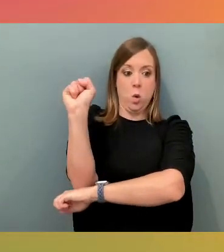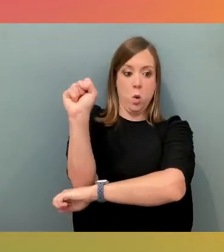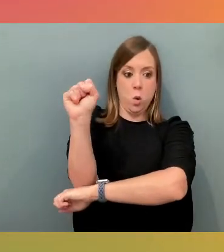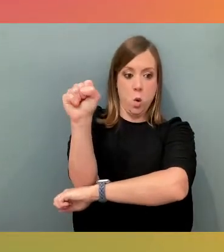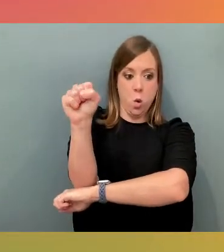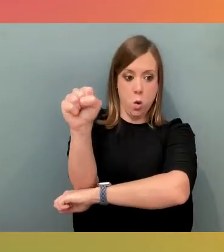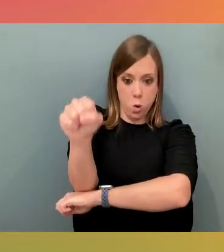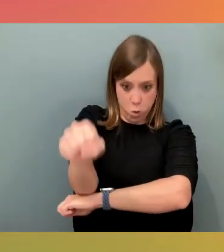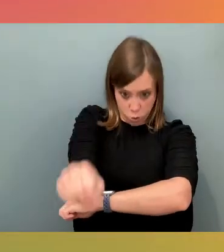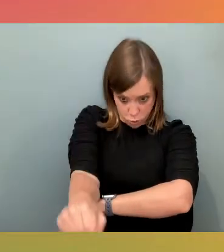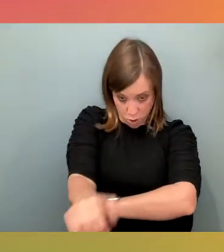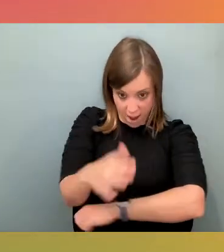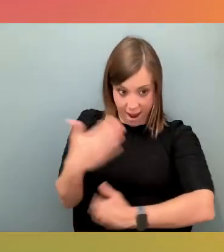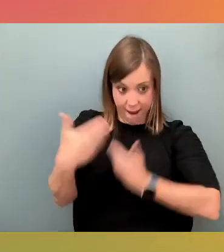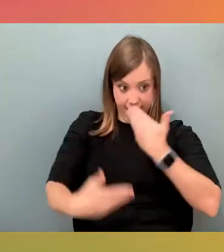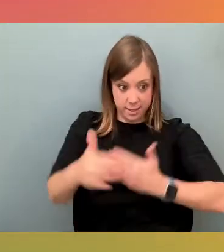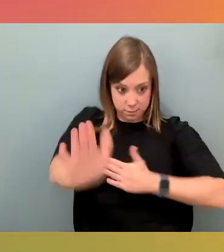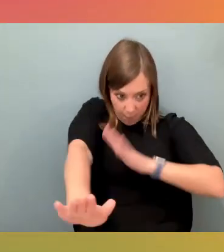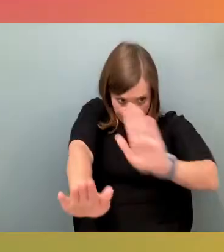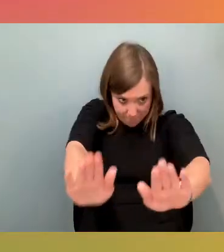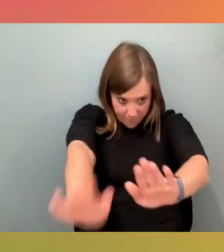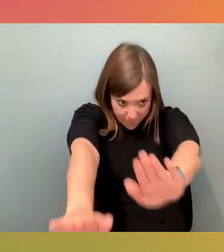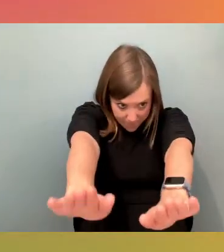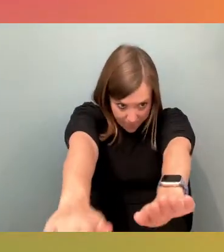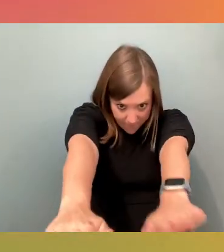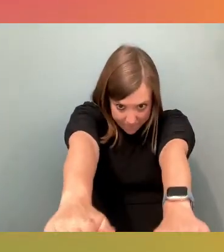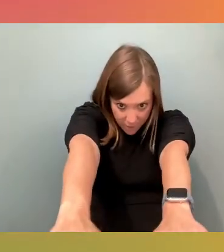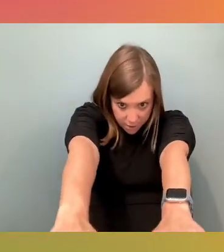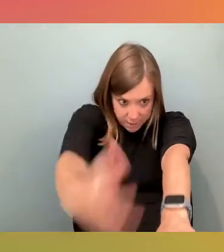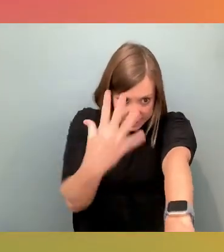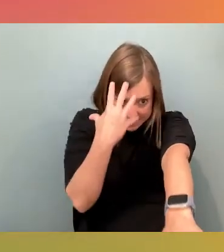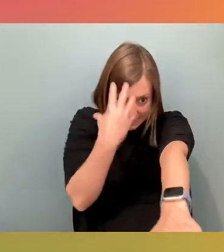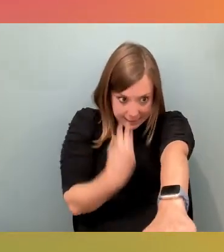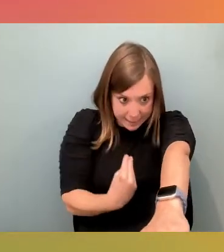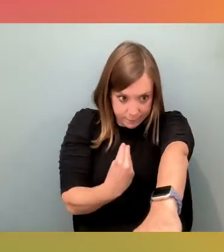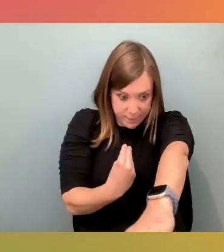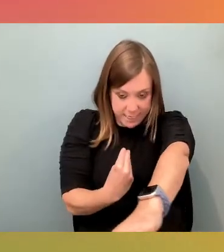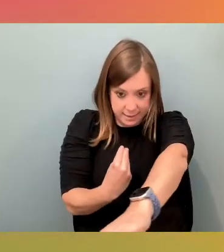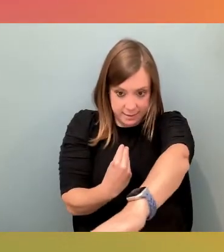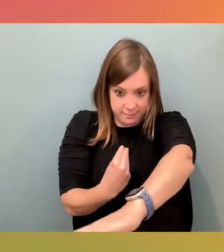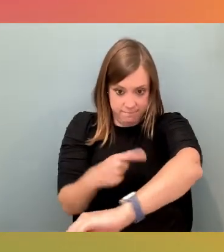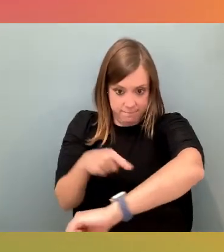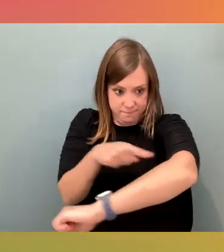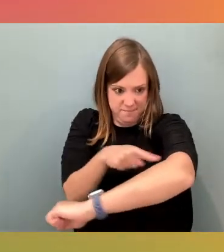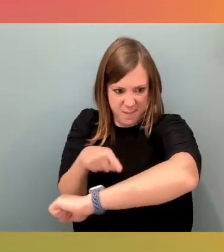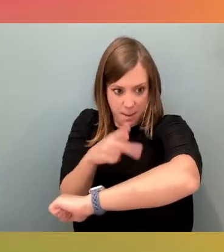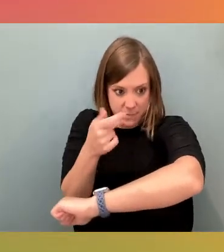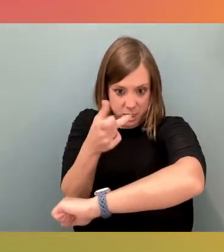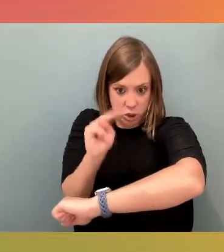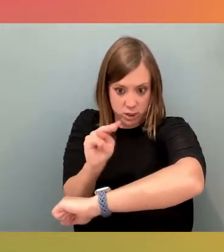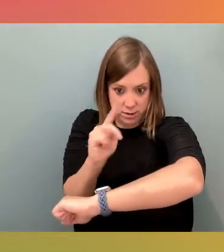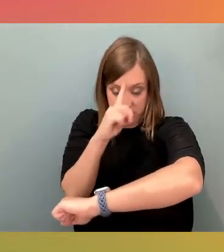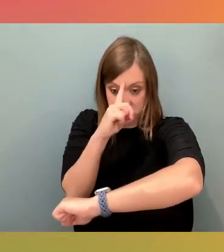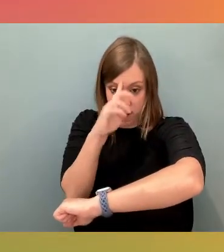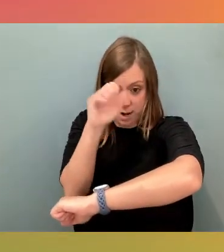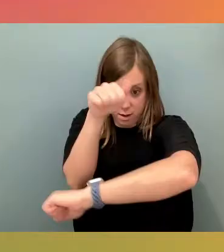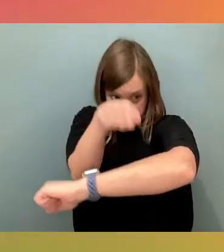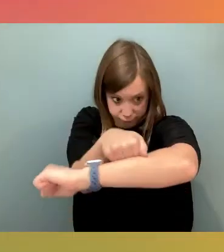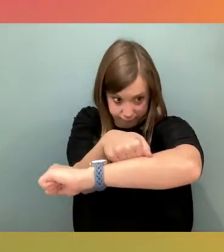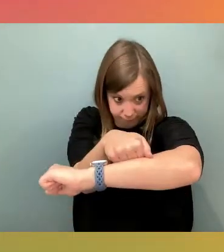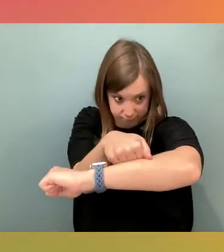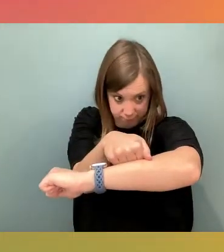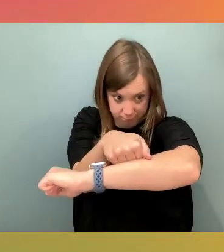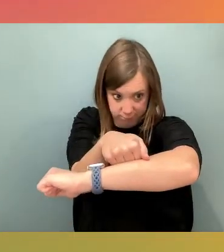exhale, walk your hands forward and make your way to sleeping pigeon. So we're going to rest the forehead down onto the backs of the hands.